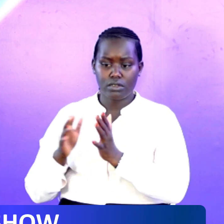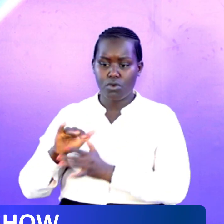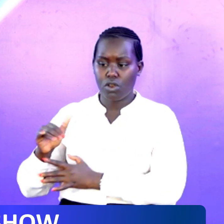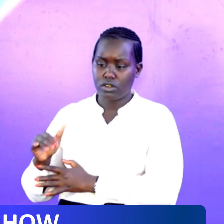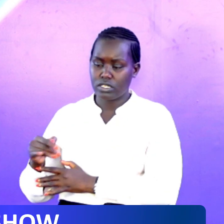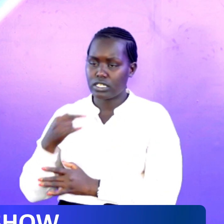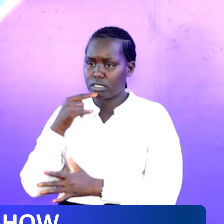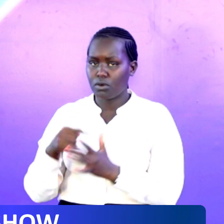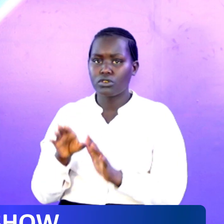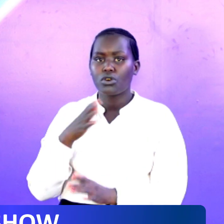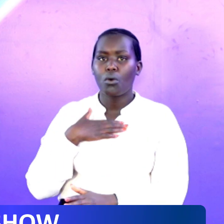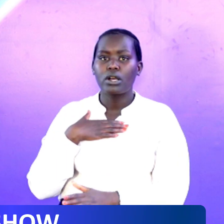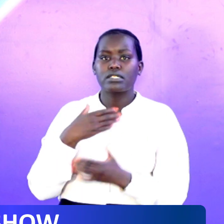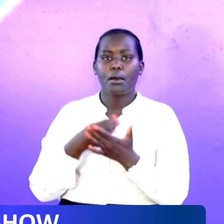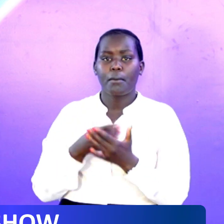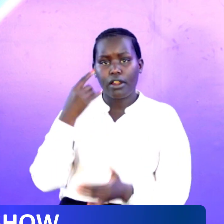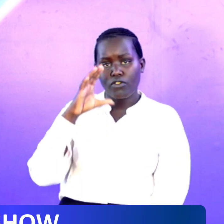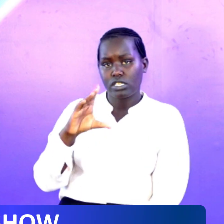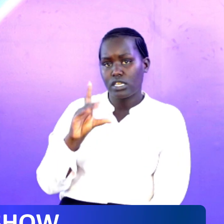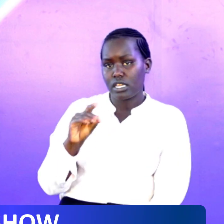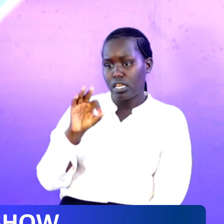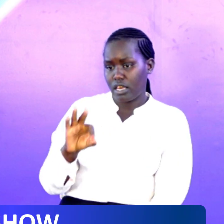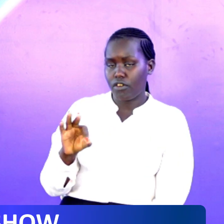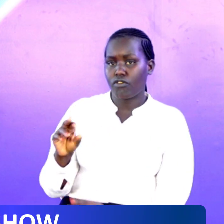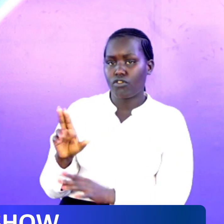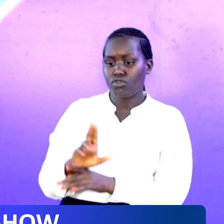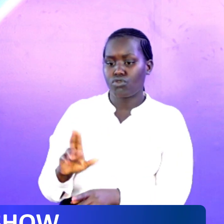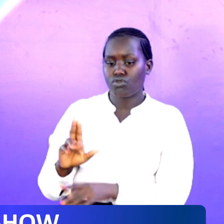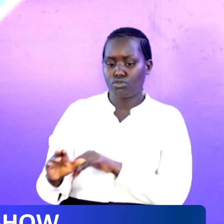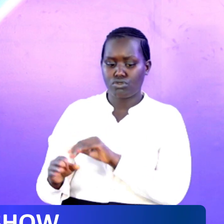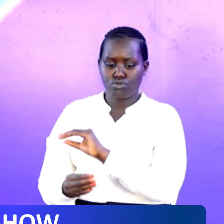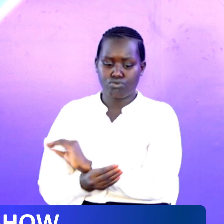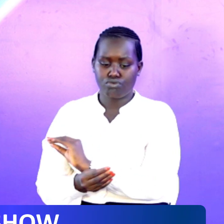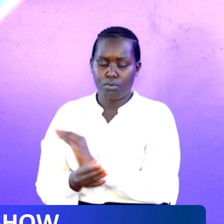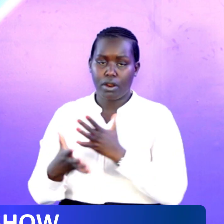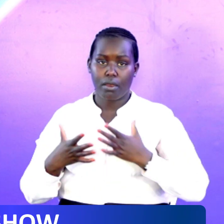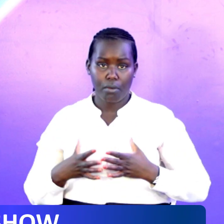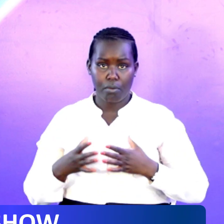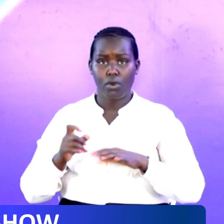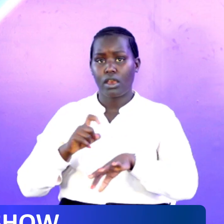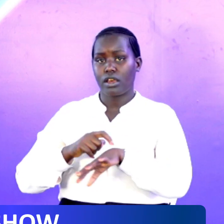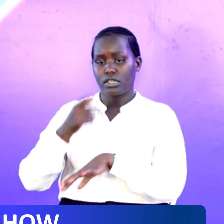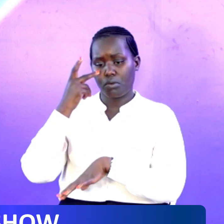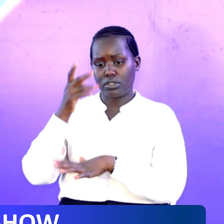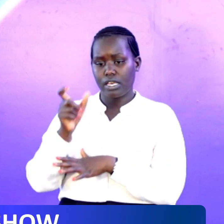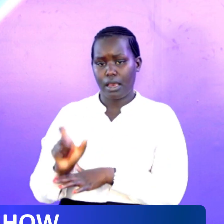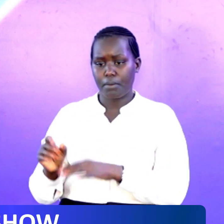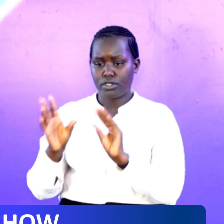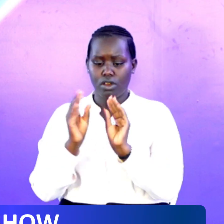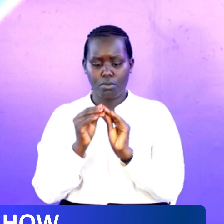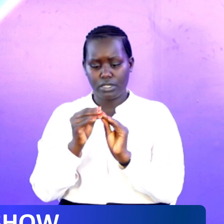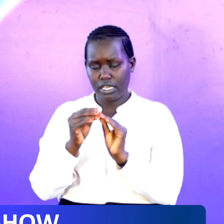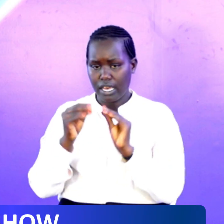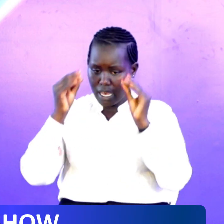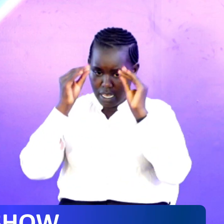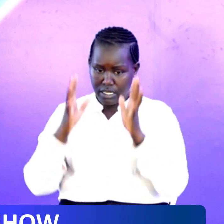someone says we want money for CDF for us to use to bribe people, isn't it? When you see somebody meeting teachers in State